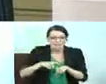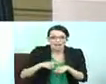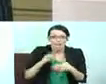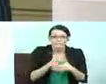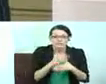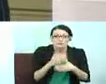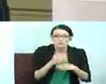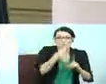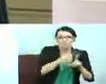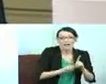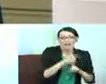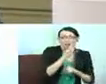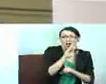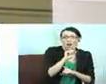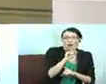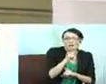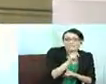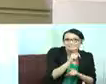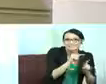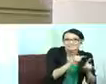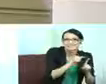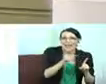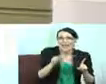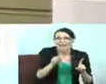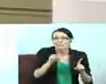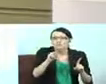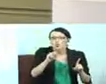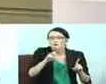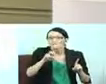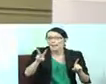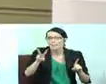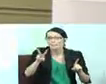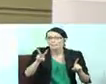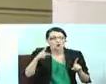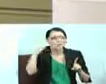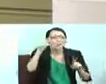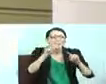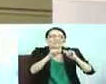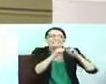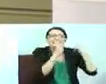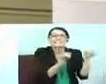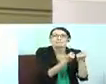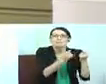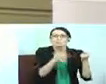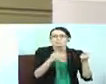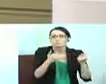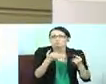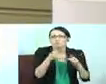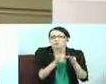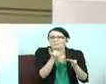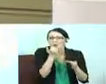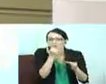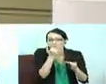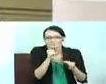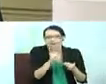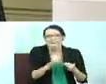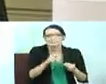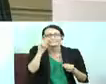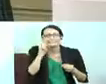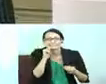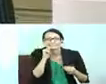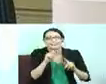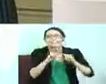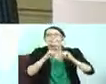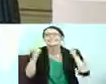between August and November, or for the teams to set a time within the next 3 weeks